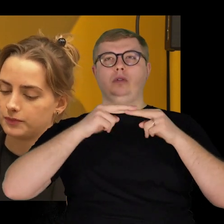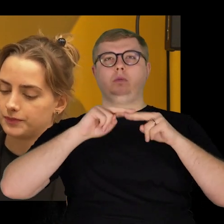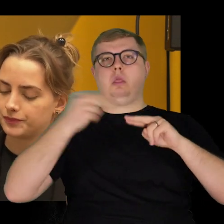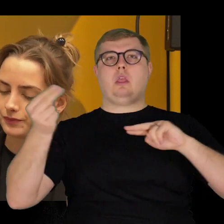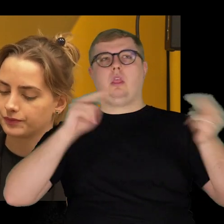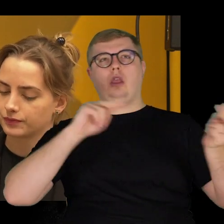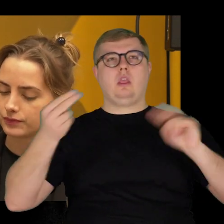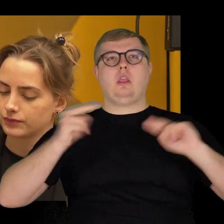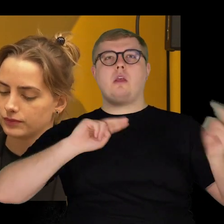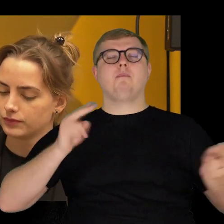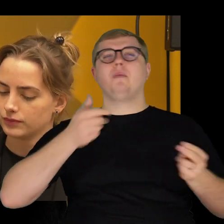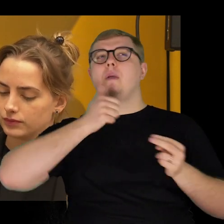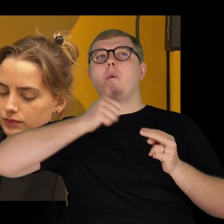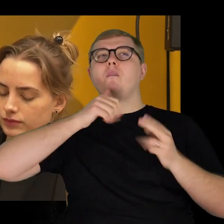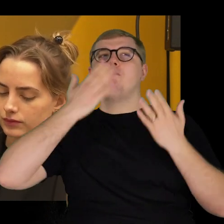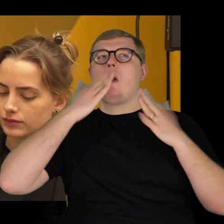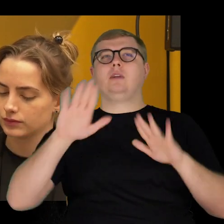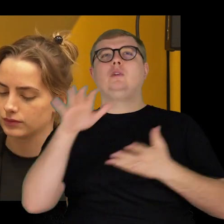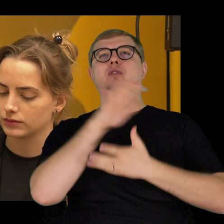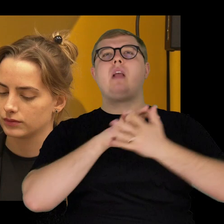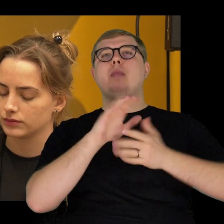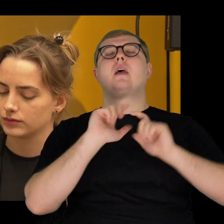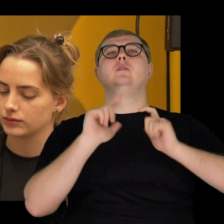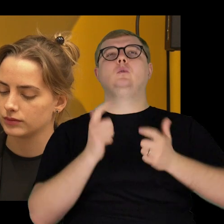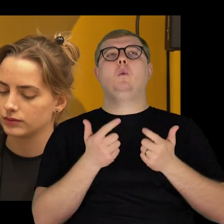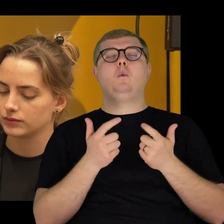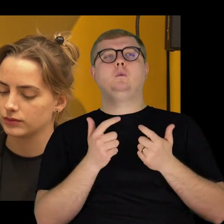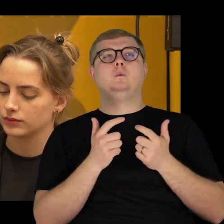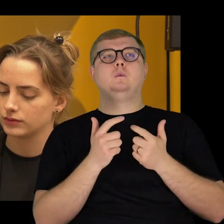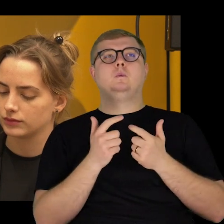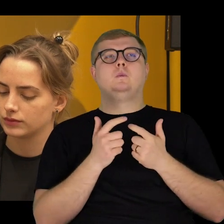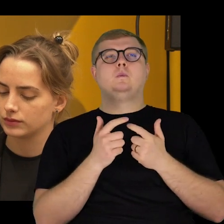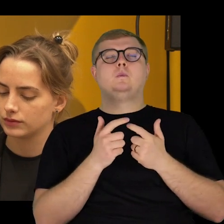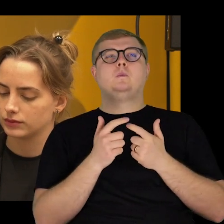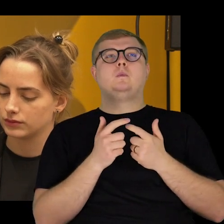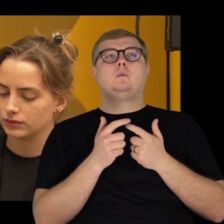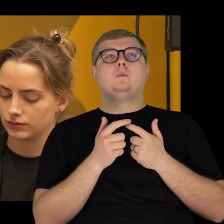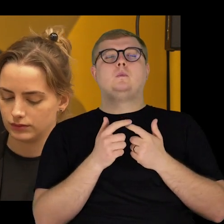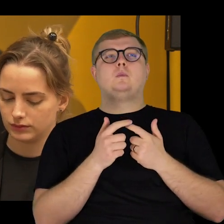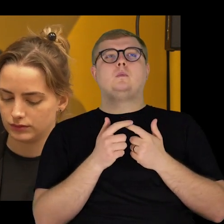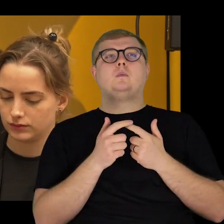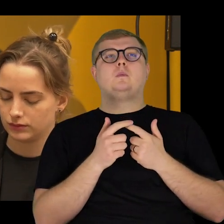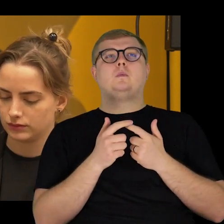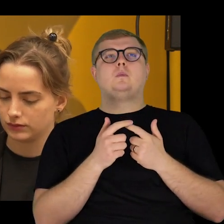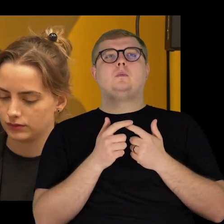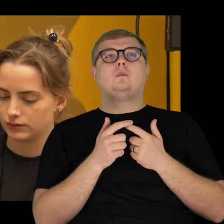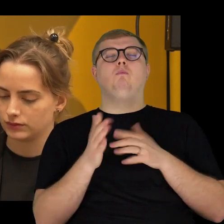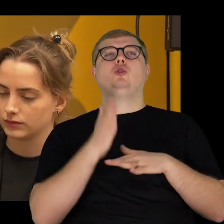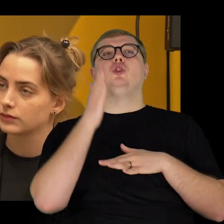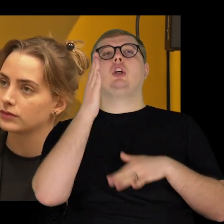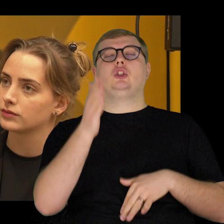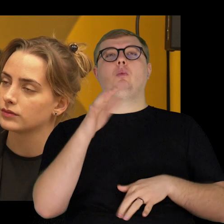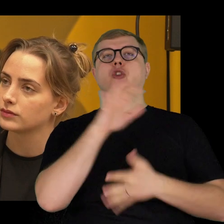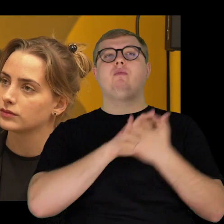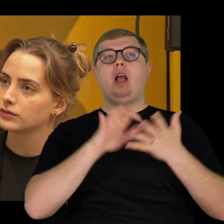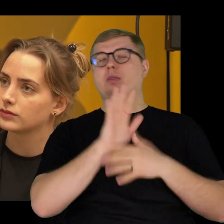present a world as it is somehow. Then they're not trying to present a future world. They're trying to deconstruct